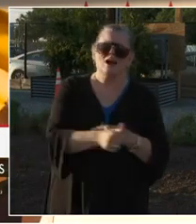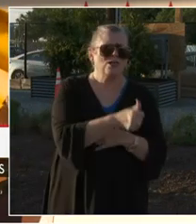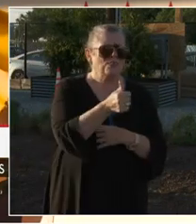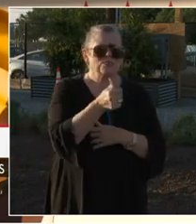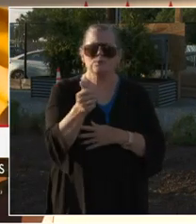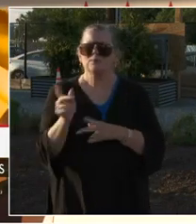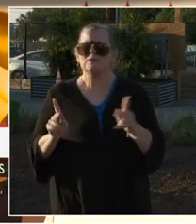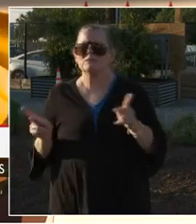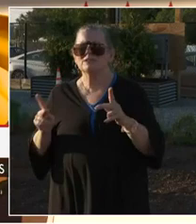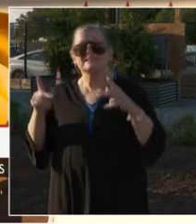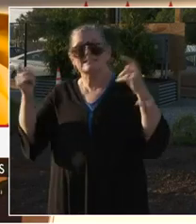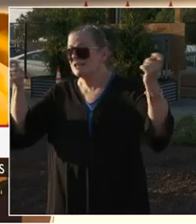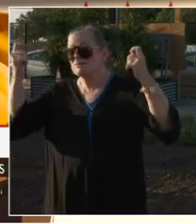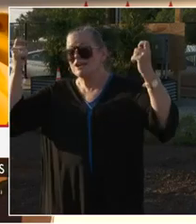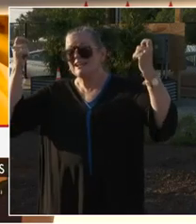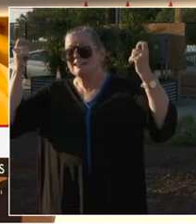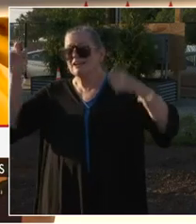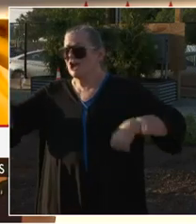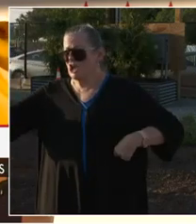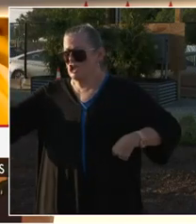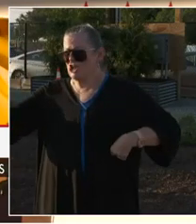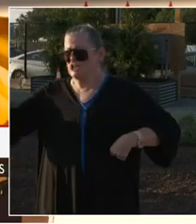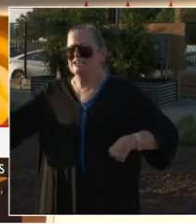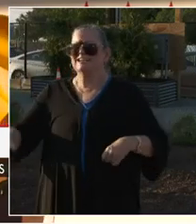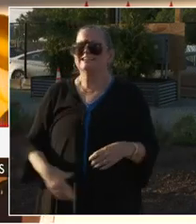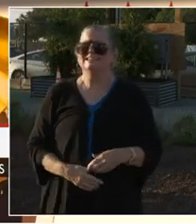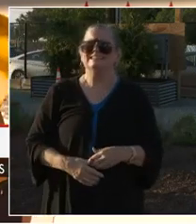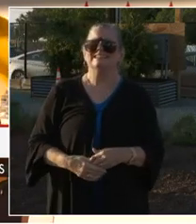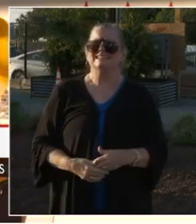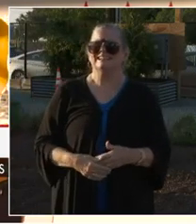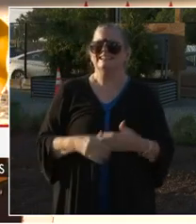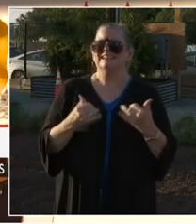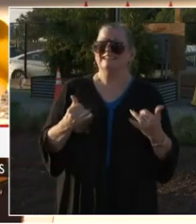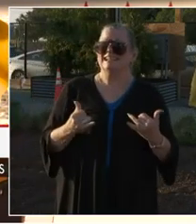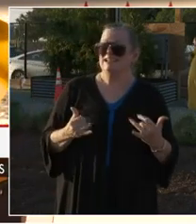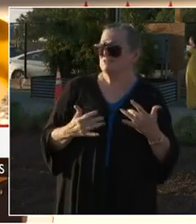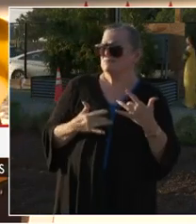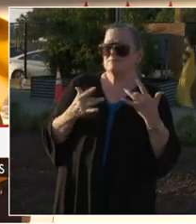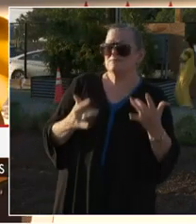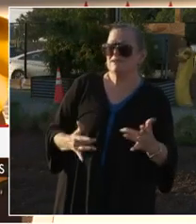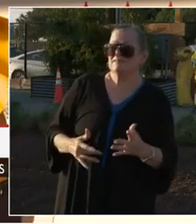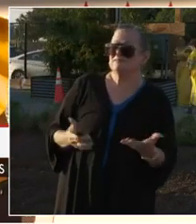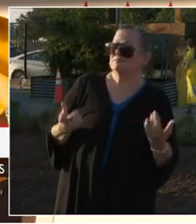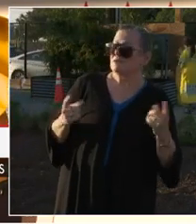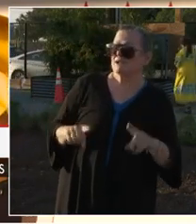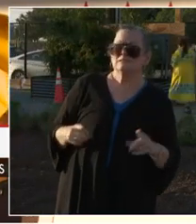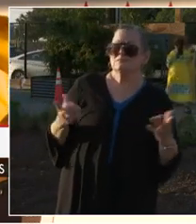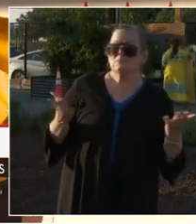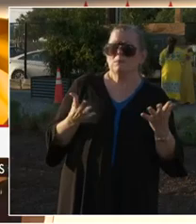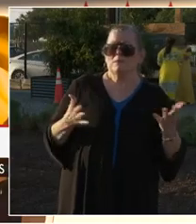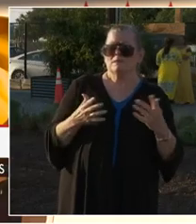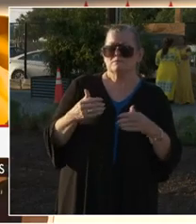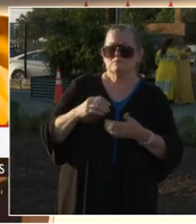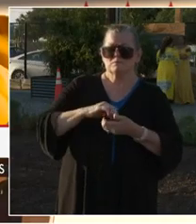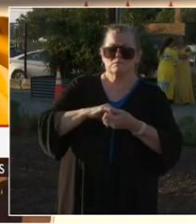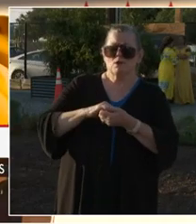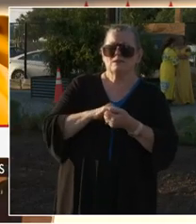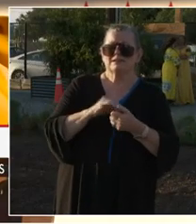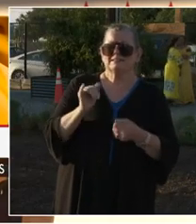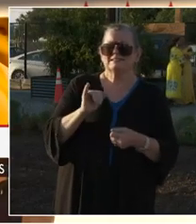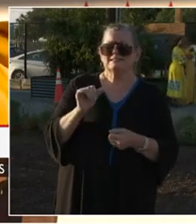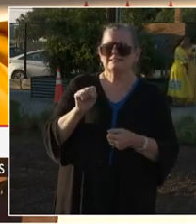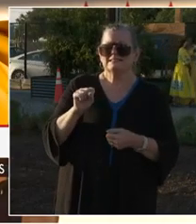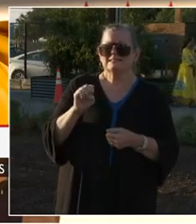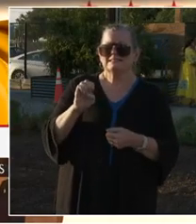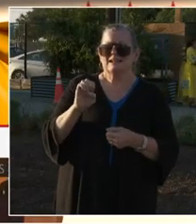to celebrate. Today's event has been made possible by contributions from partners like Sandlot and Acacia,